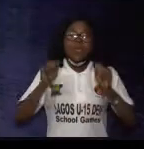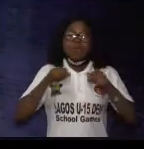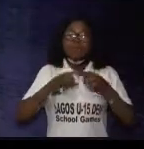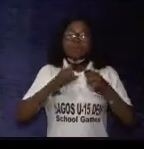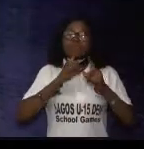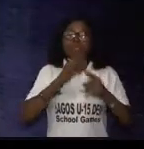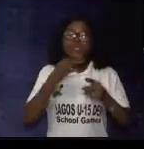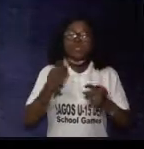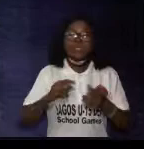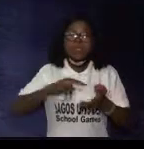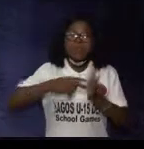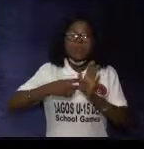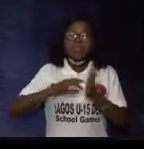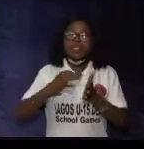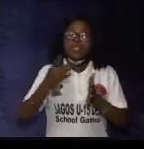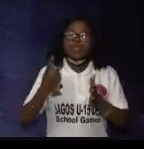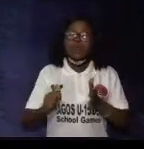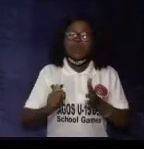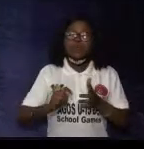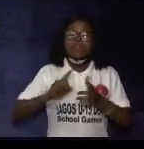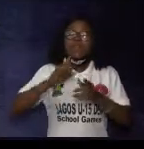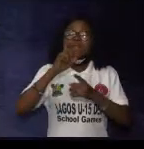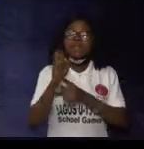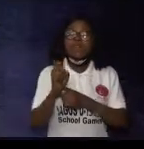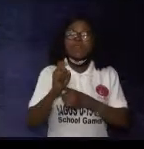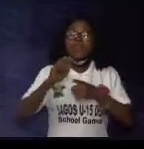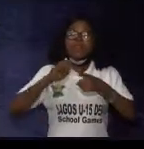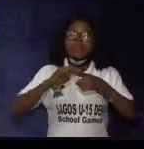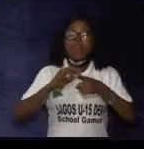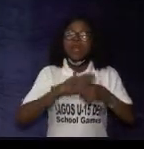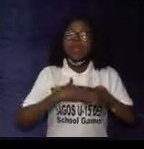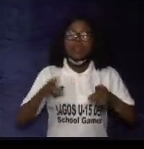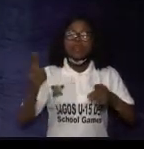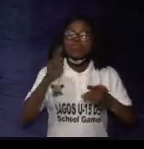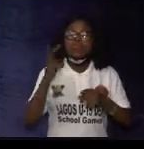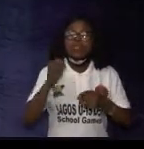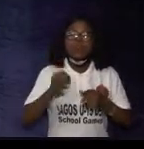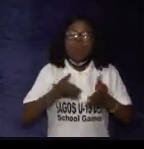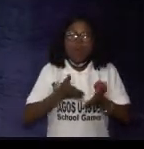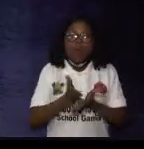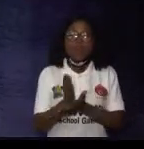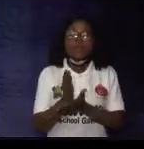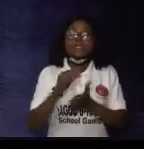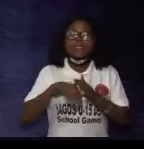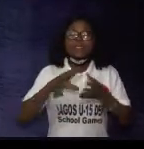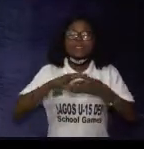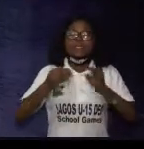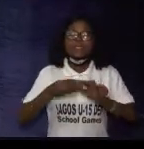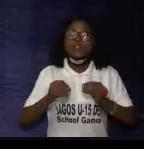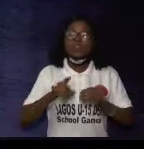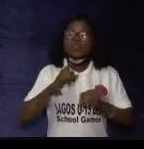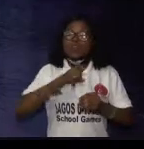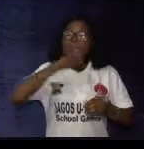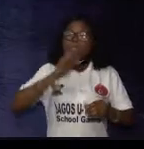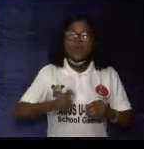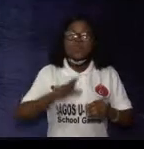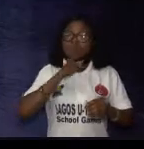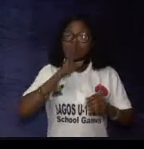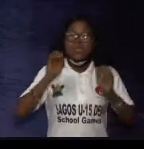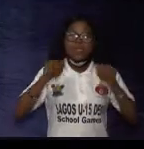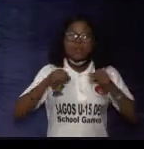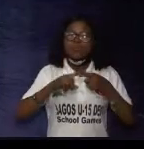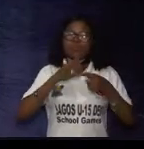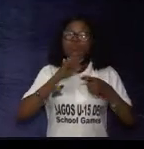meaning of some phrasal verbs and use them correctly in sentences. You must be able to